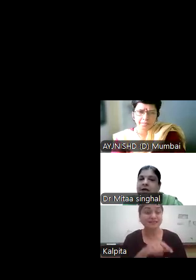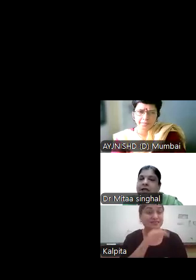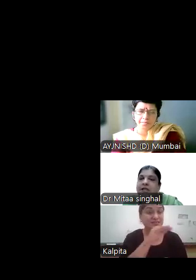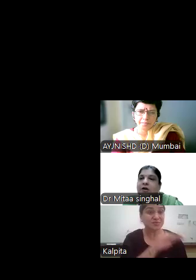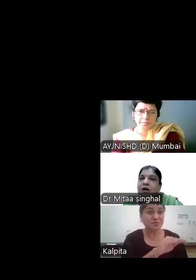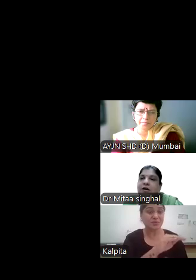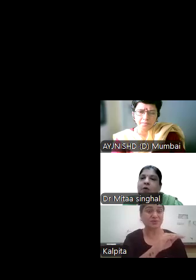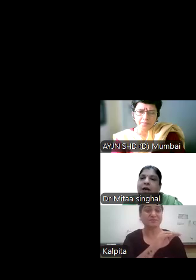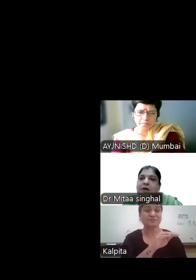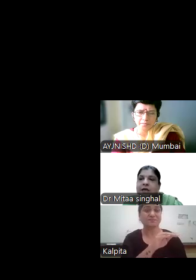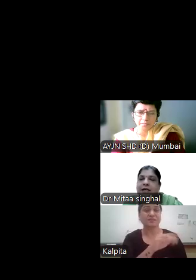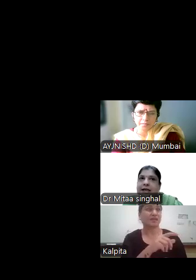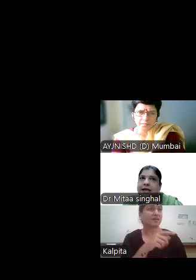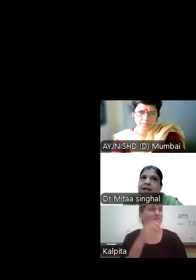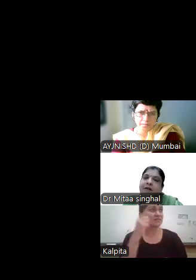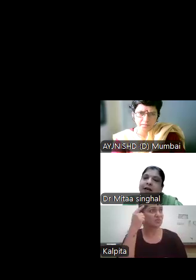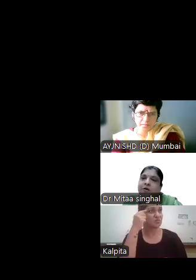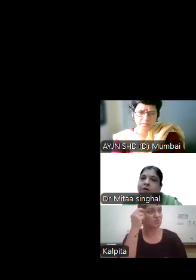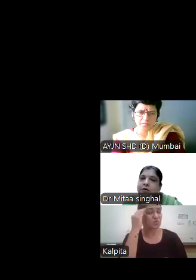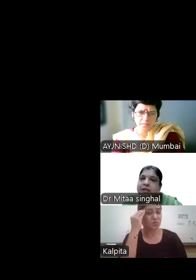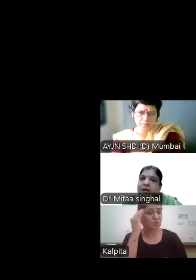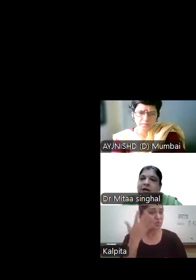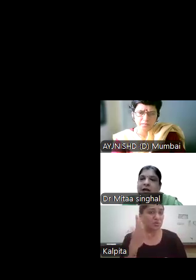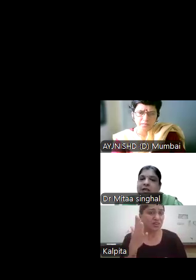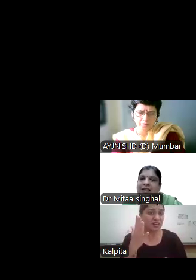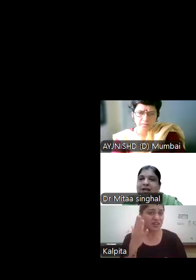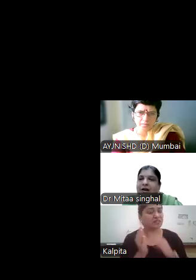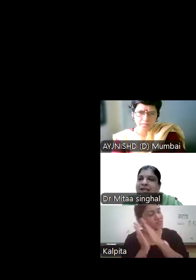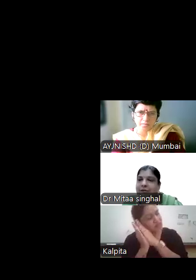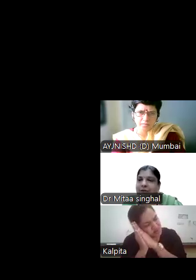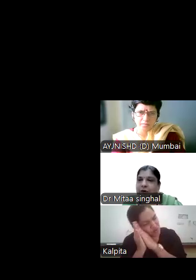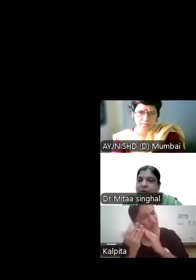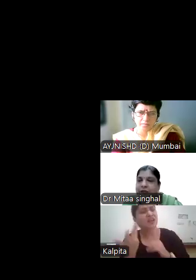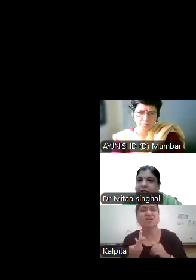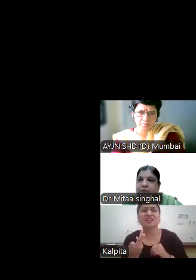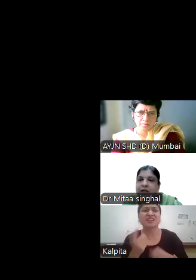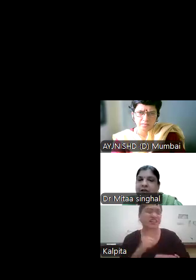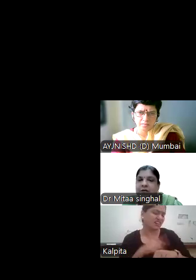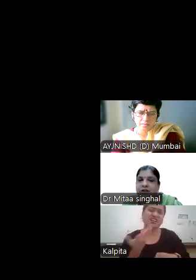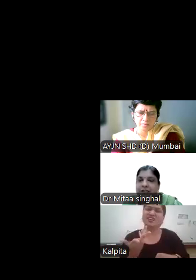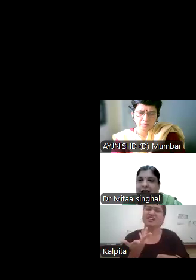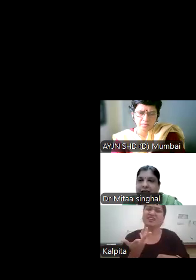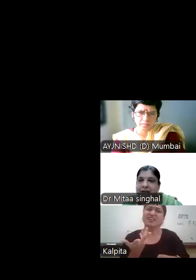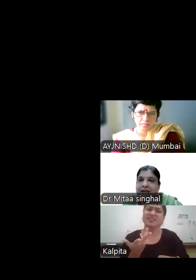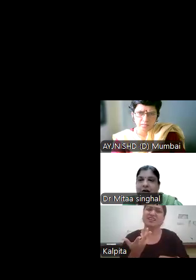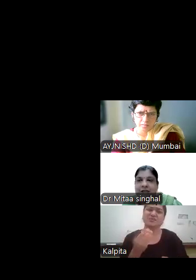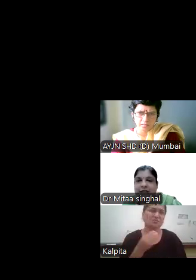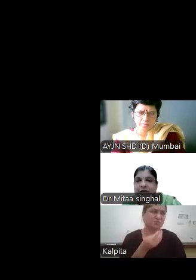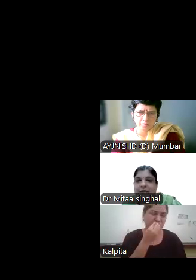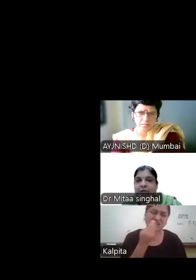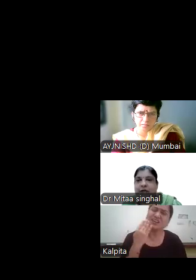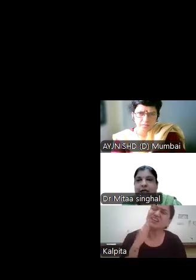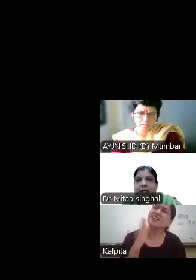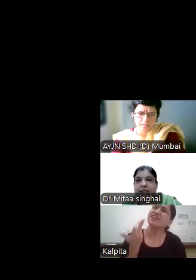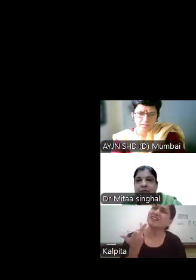system does not know when to be attentive, when to go to sleep. So he's not sleeping properly. So it becomes a vicious cycle. He's not